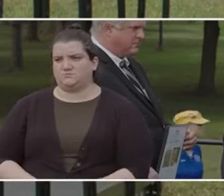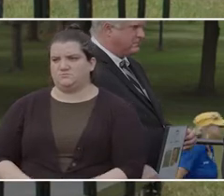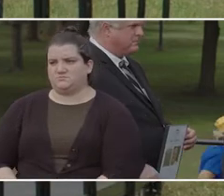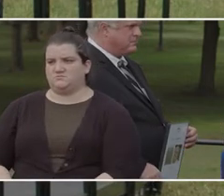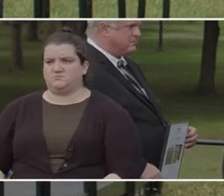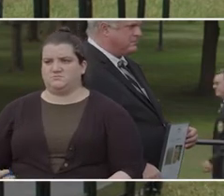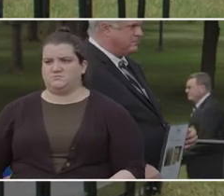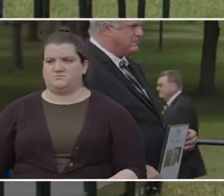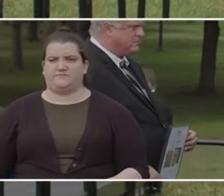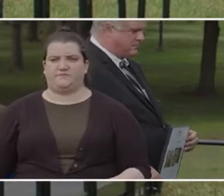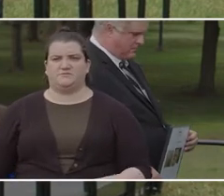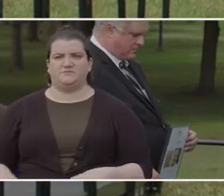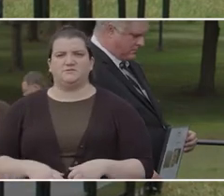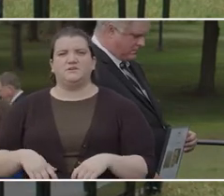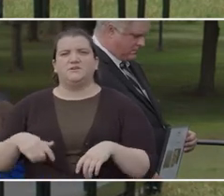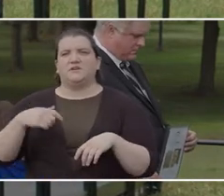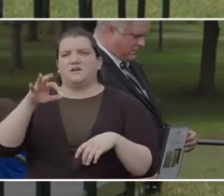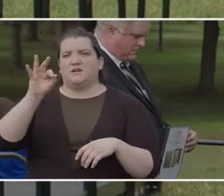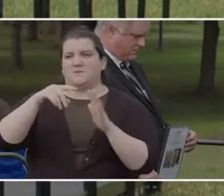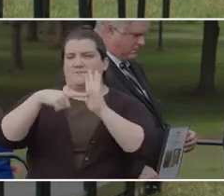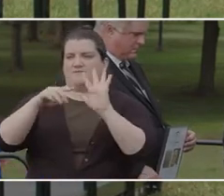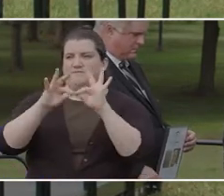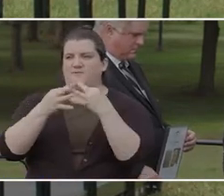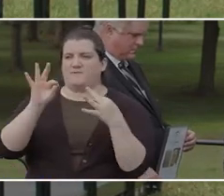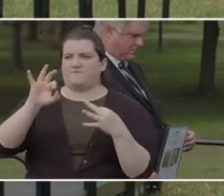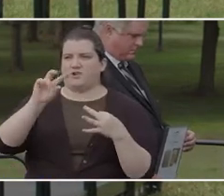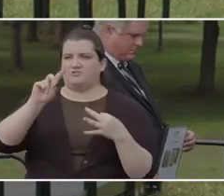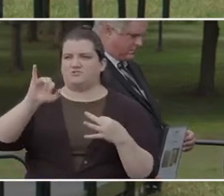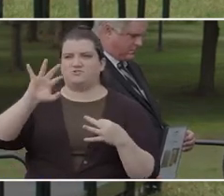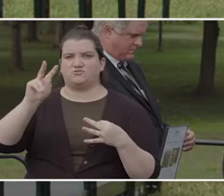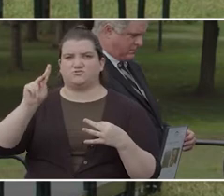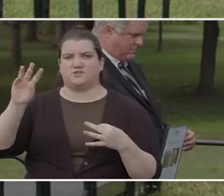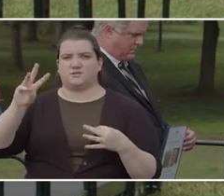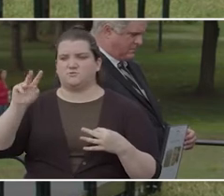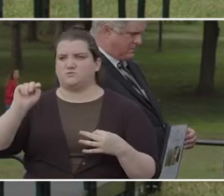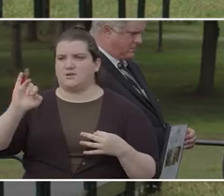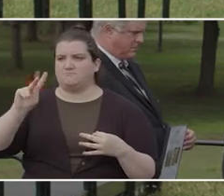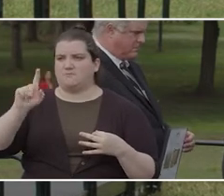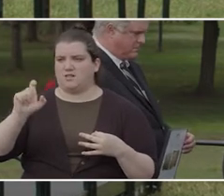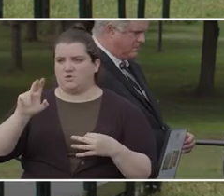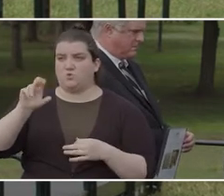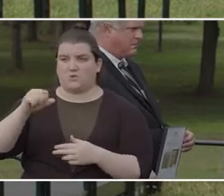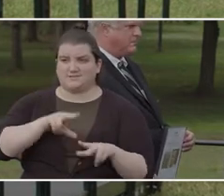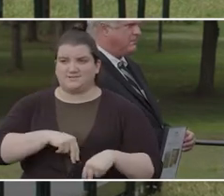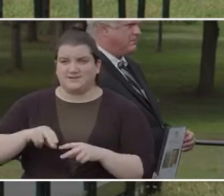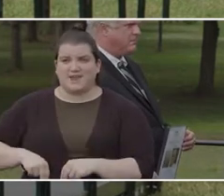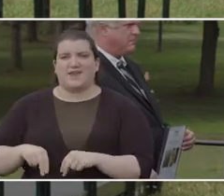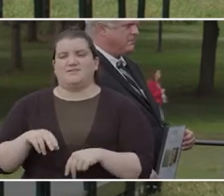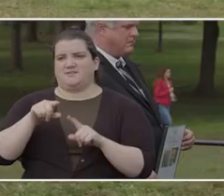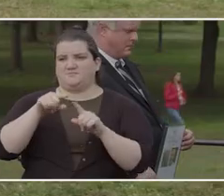On behalf of the family of Frederick W. Temple, United States Navy, Vietnam service 1968 to